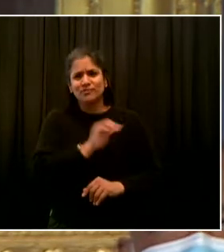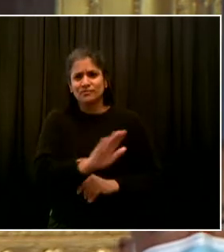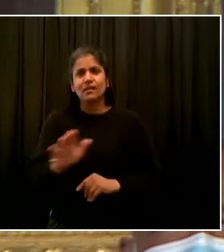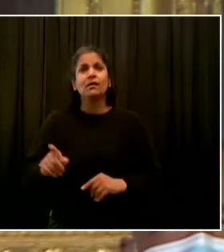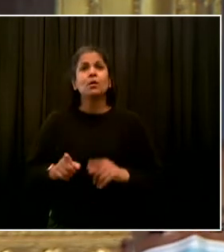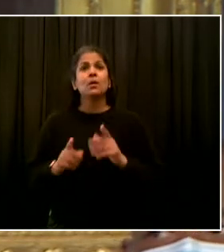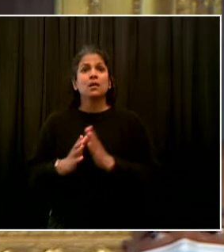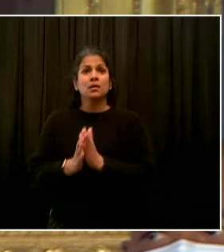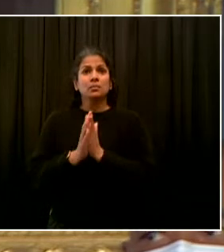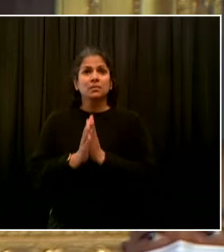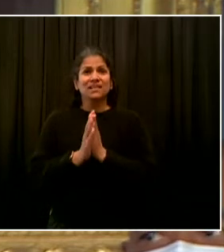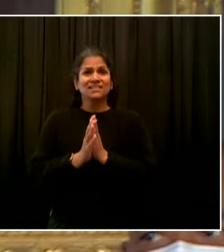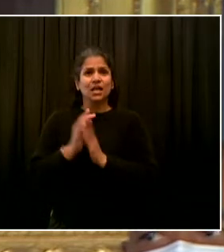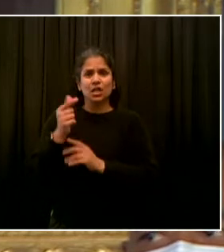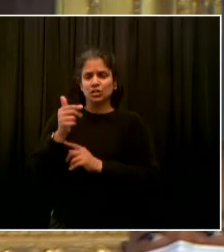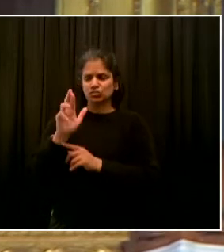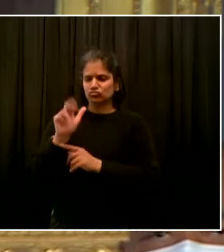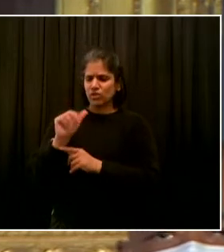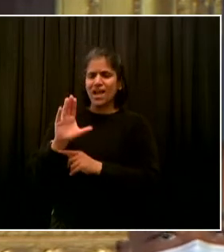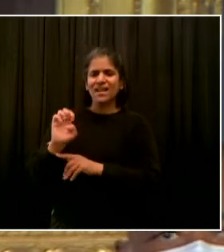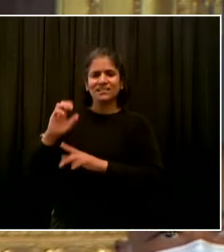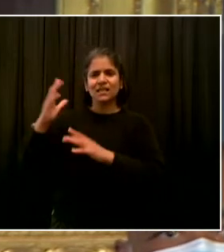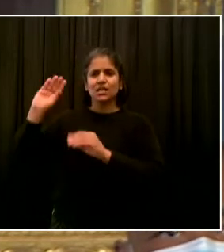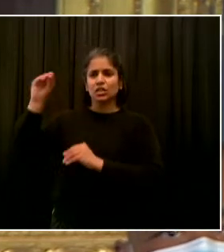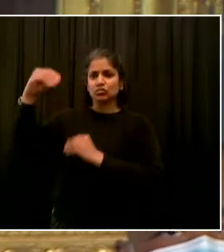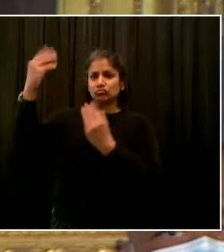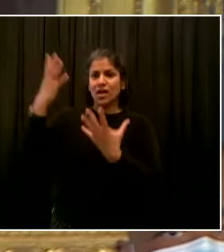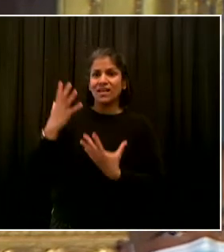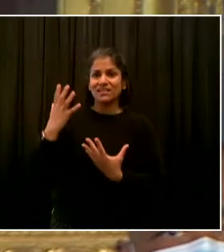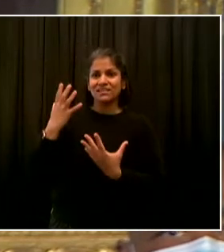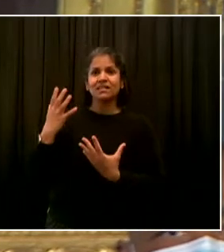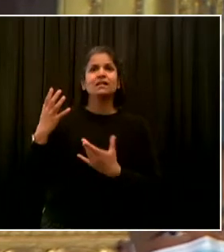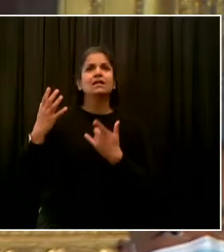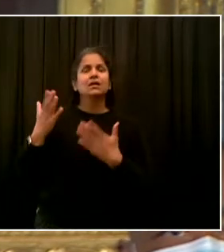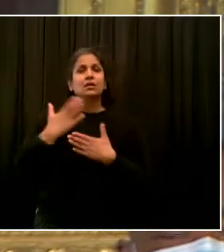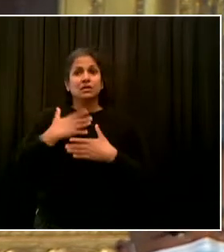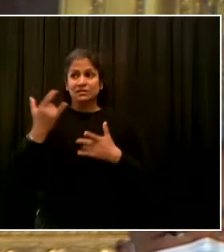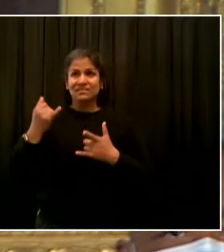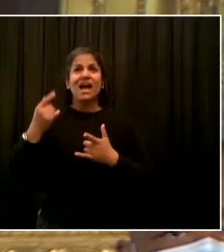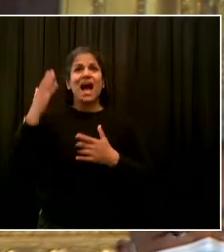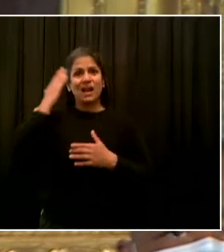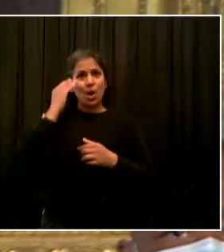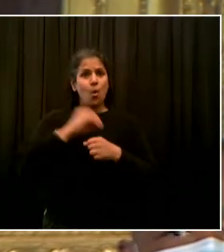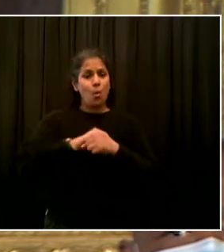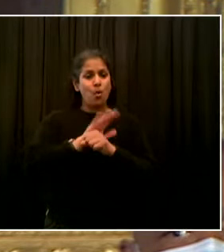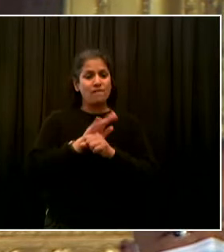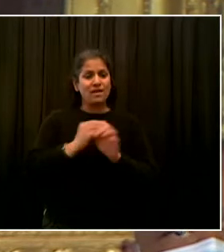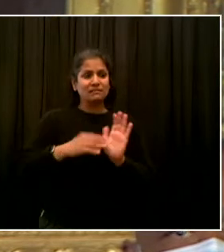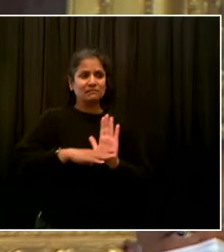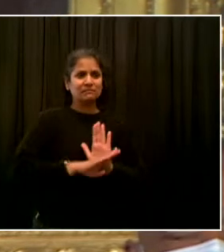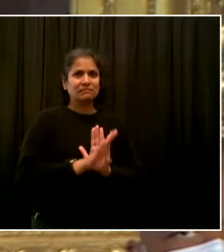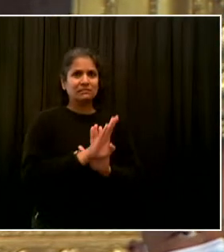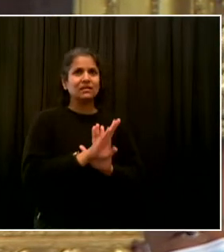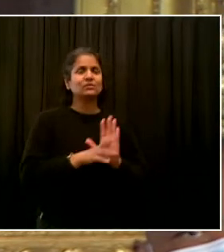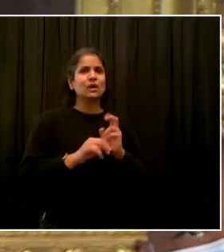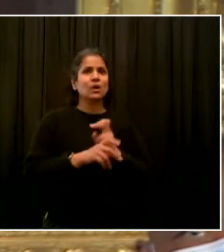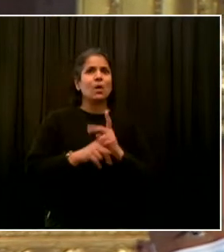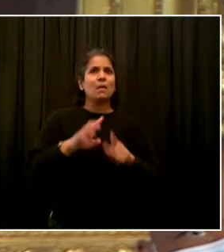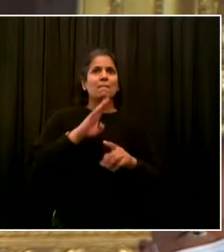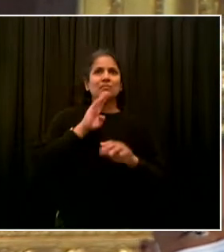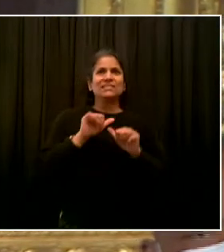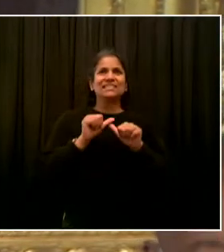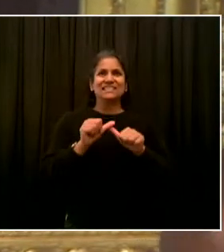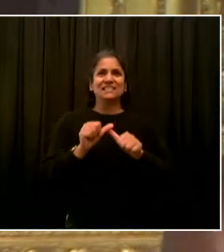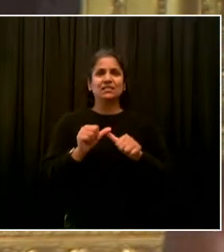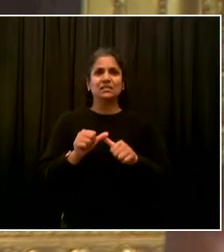are definitively rising, and it's gotten our attention. They will continue to rise over the next few weeks, and